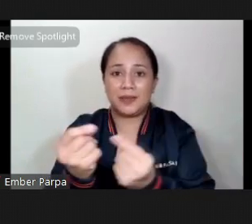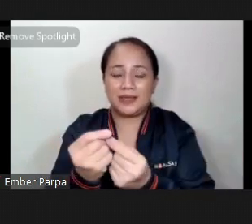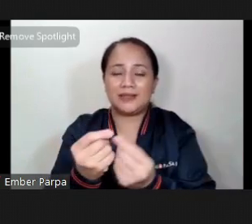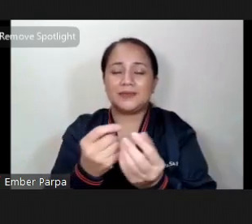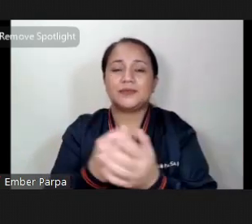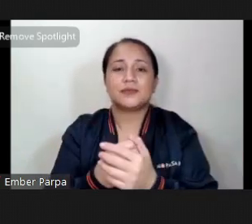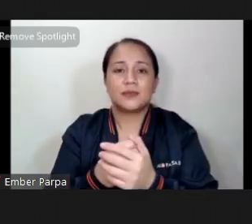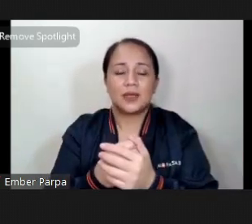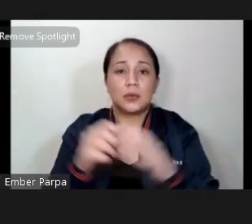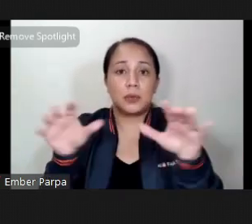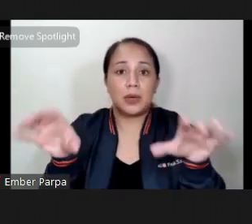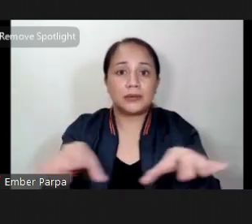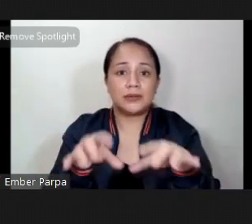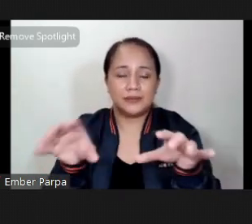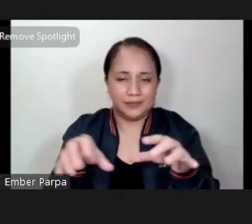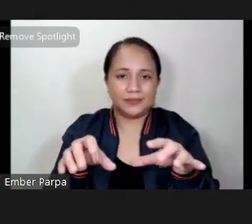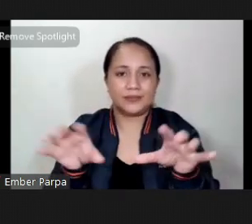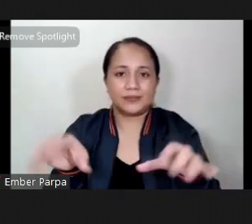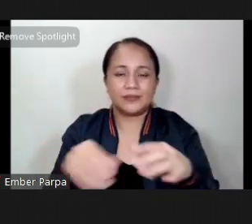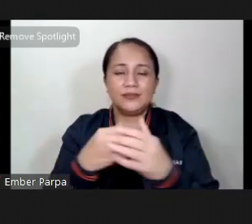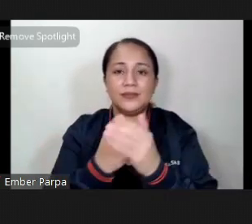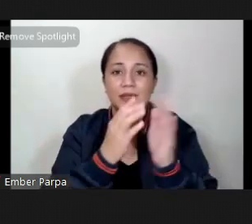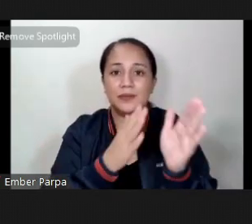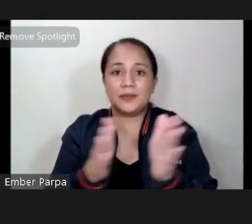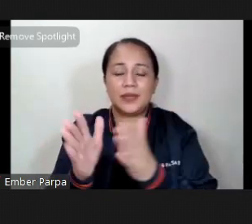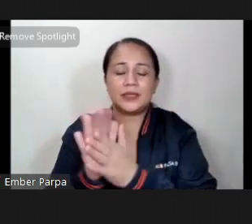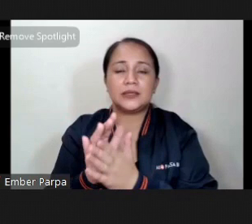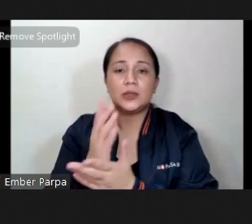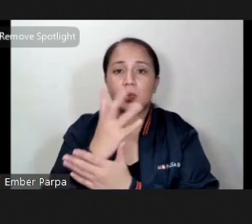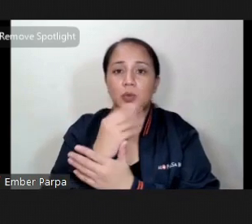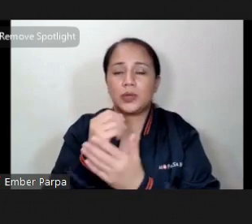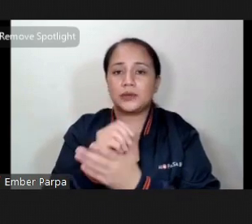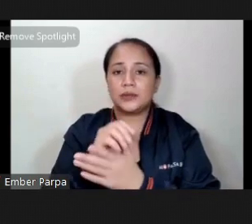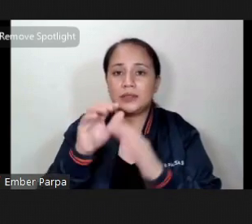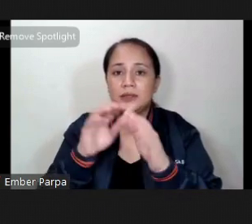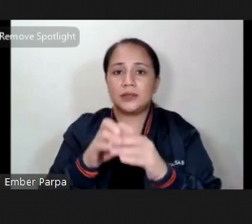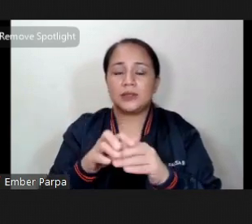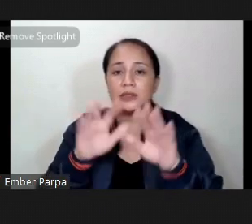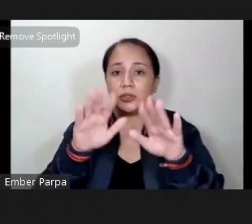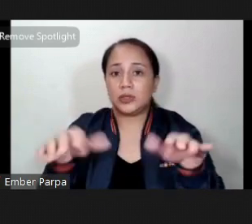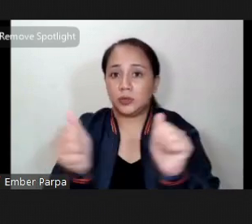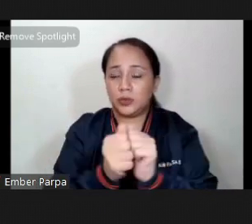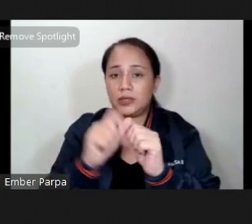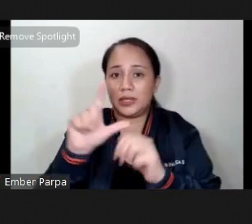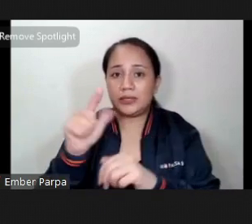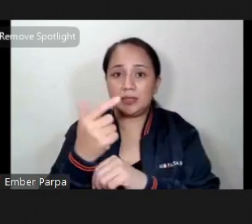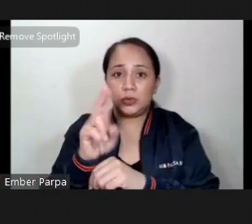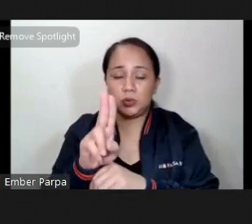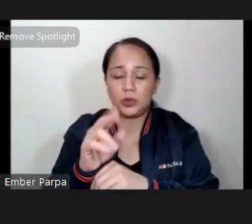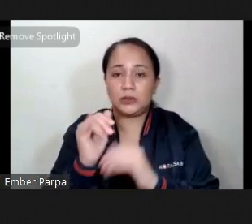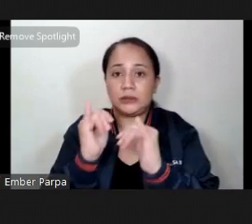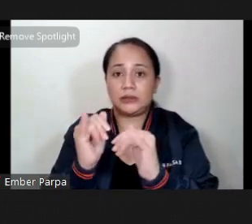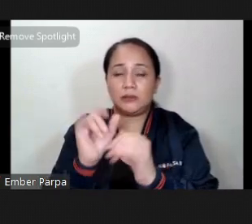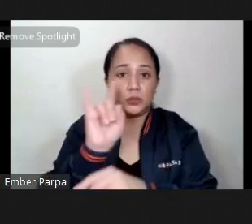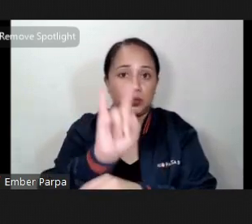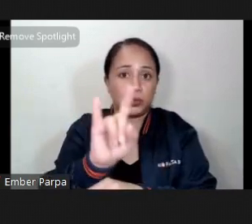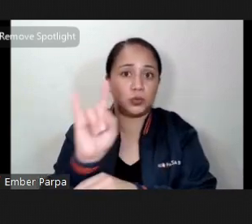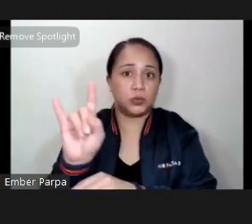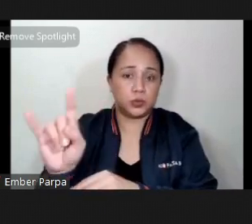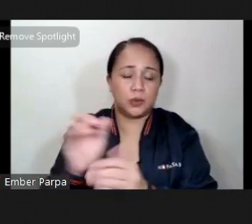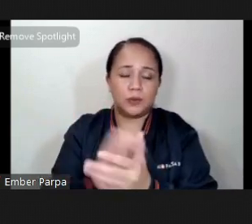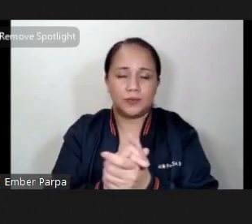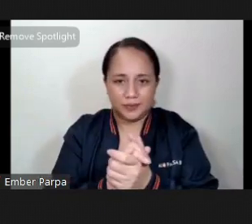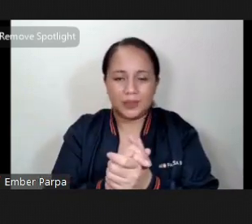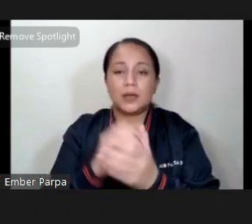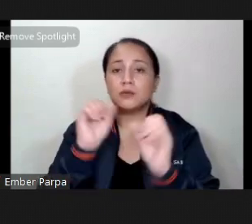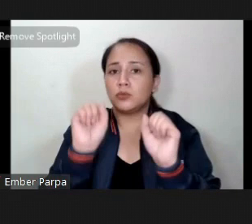pagsasagawa nitong ating unang plano, andyan po ang Children with LGUs, which is co-created campaign, or